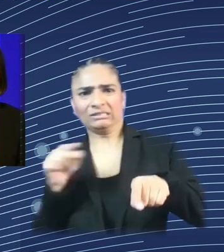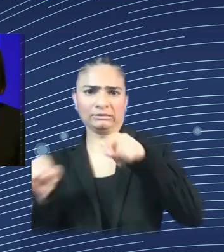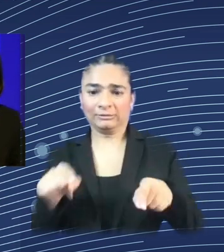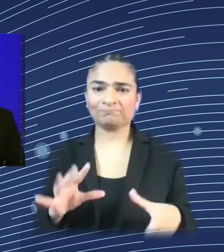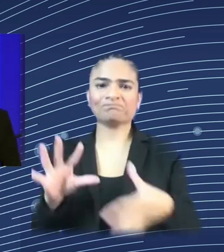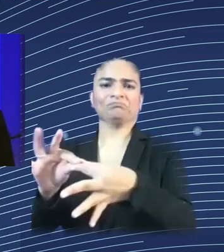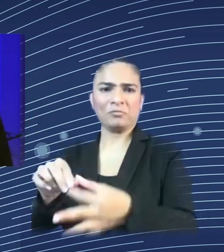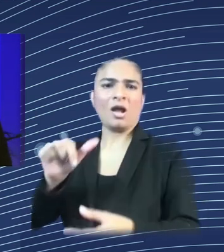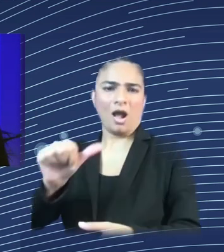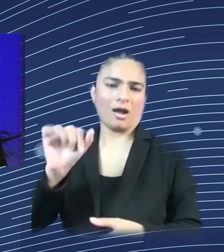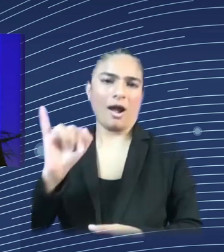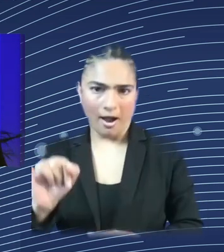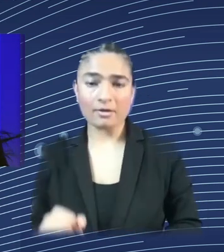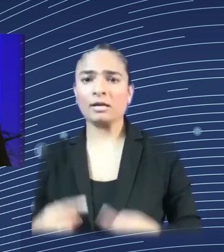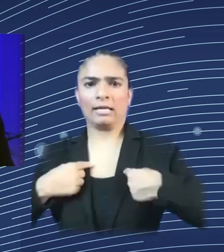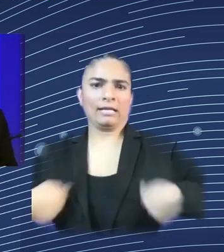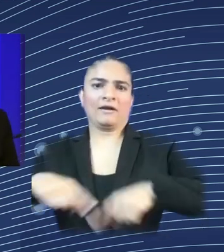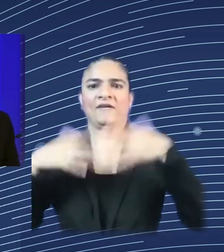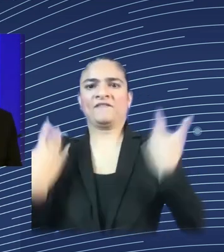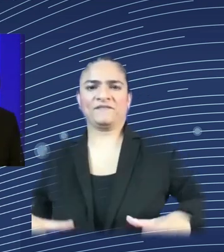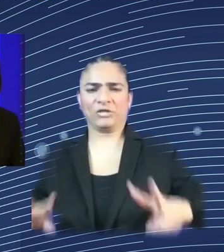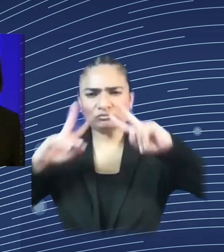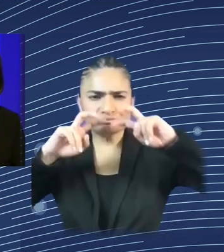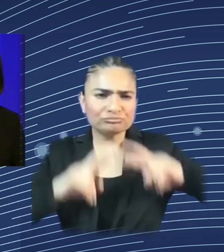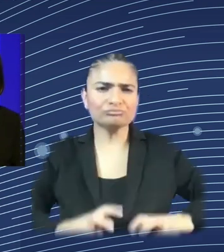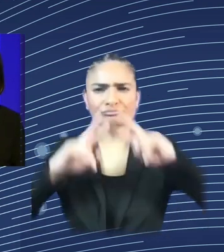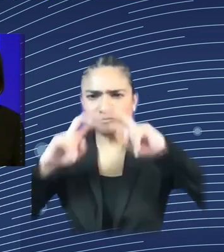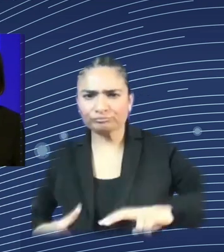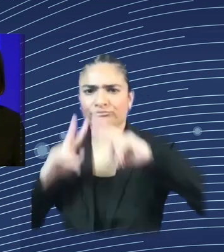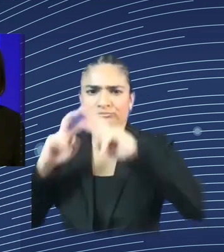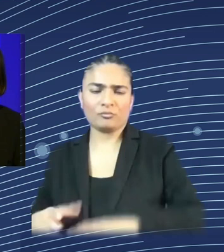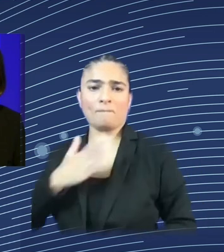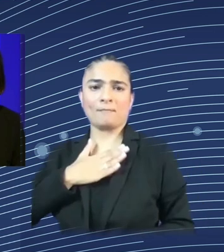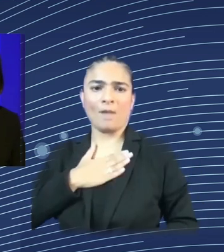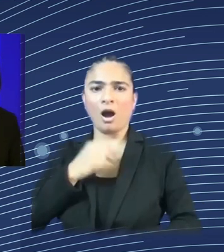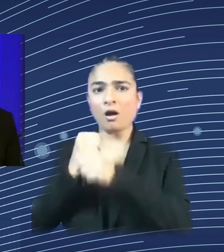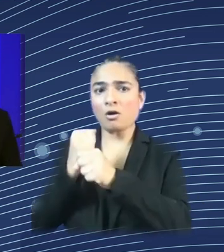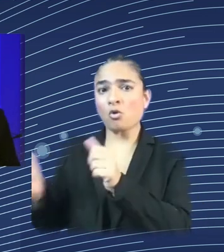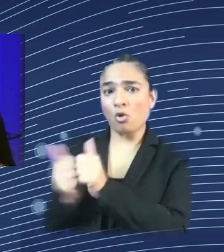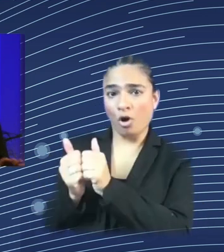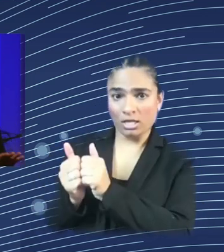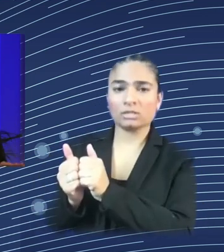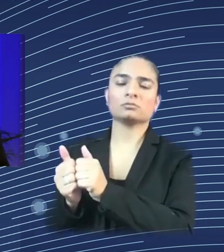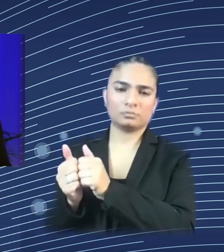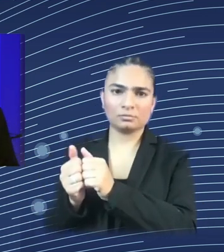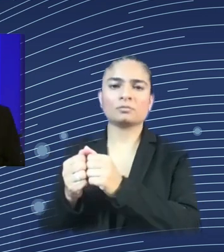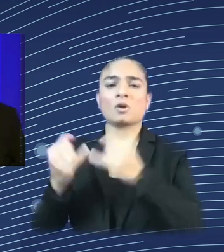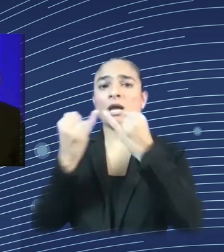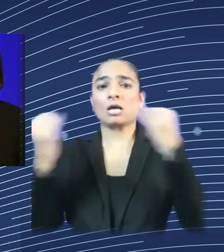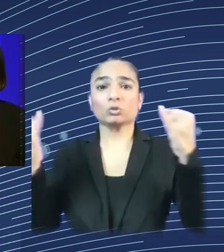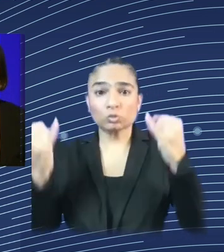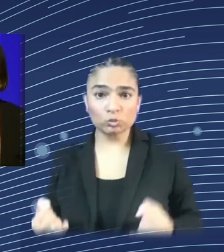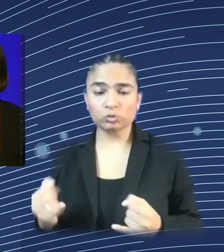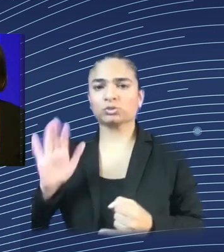we asked placement officers in public employment services in Germany on AI. We did not ask them